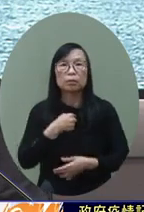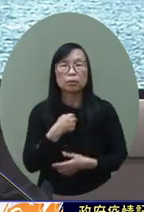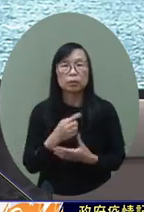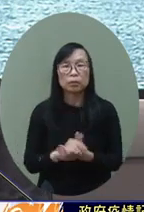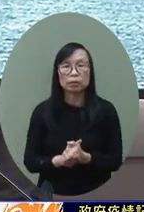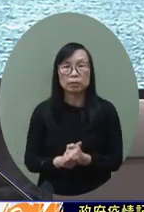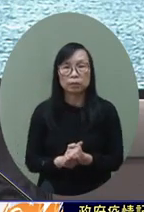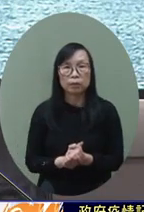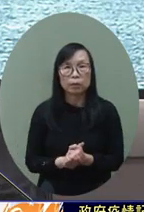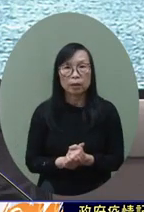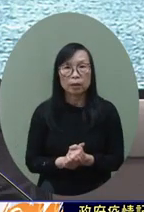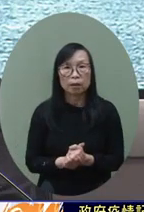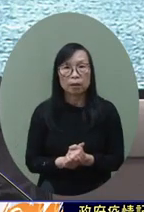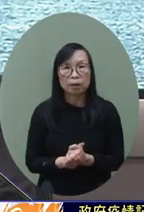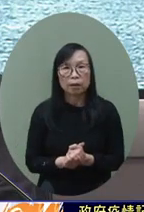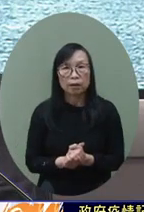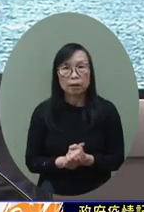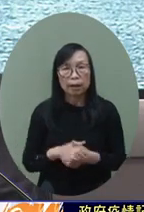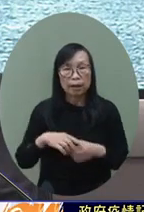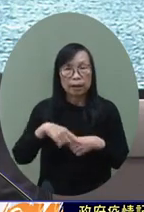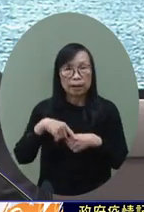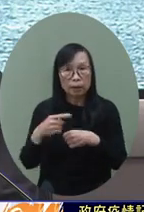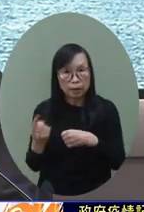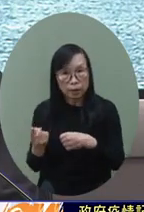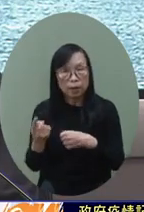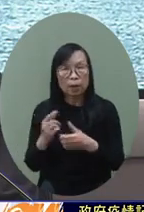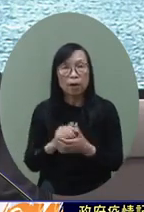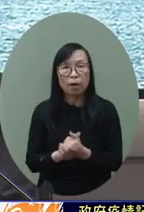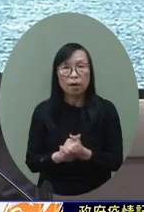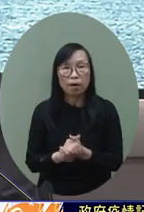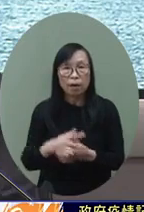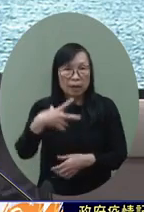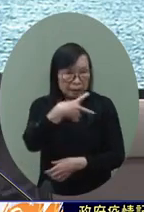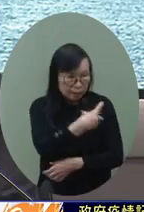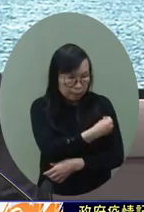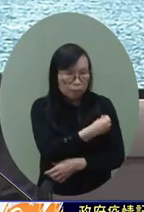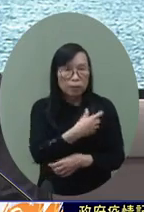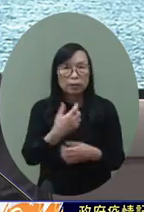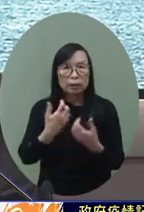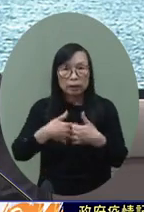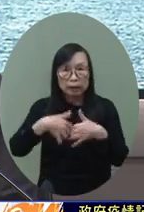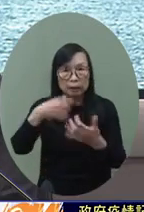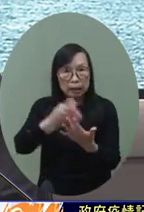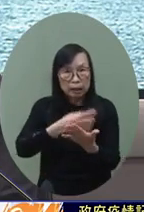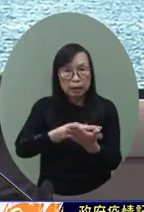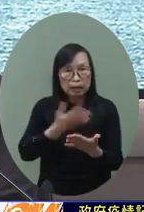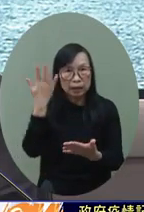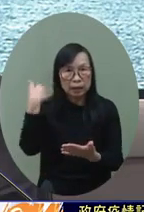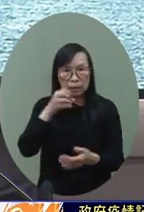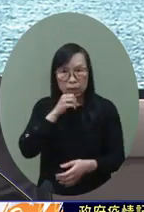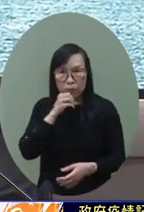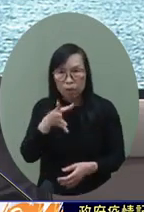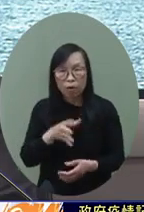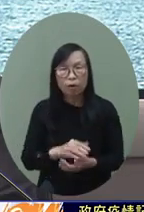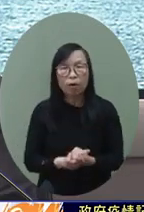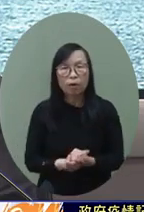dimension is the mechanism in providing the vaccination. As I've explained before, we need, if we are going to launch a large-scale